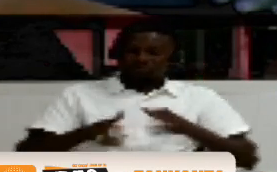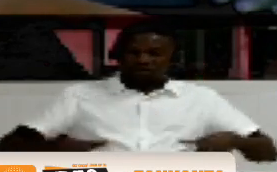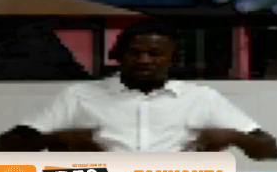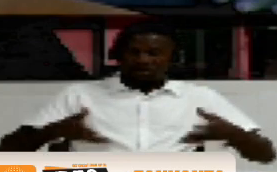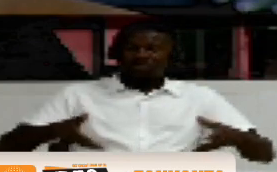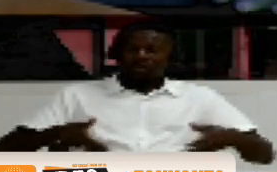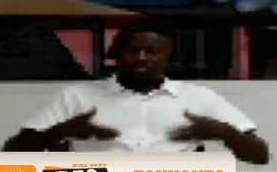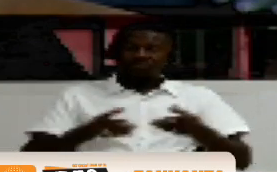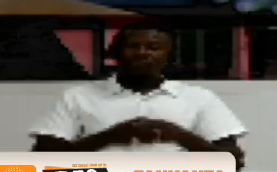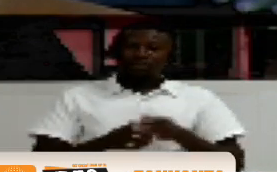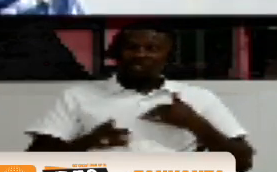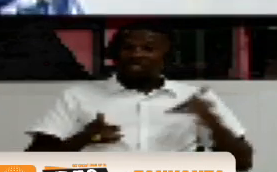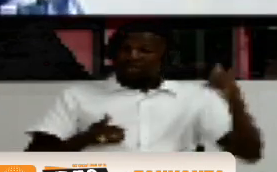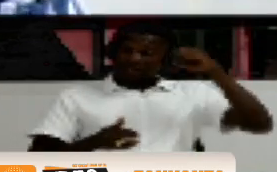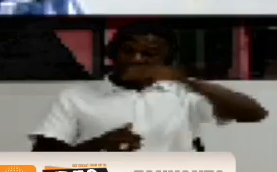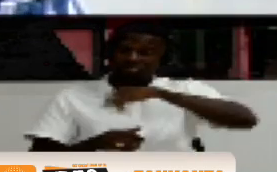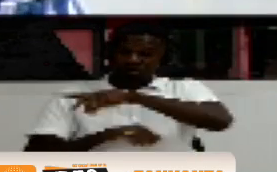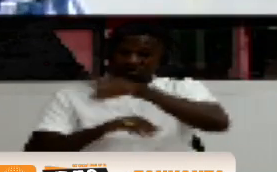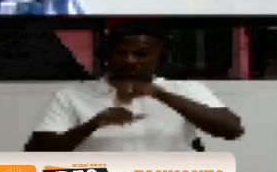was pushing him.